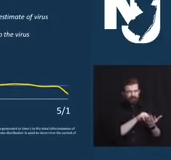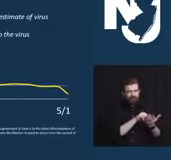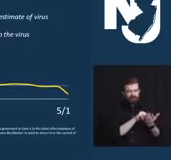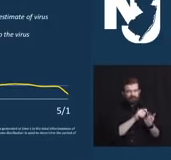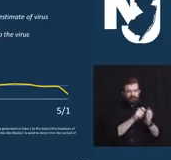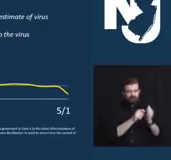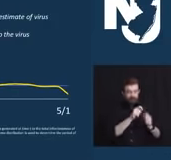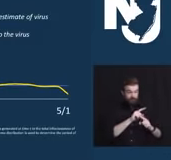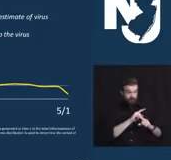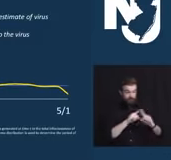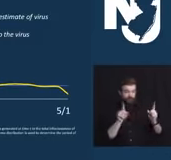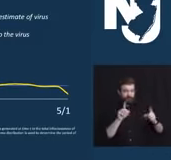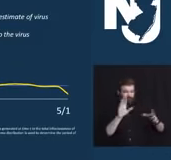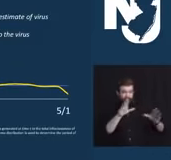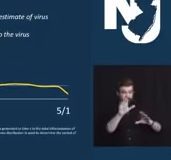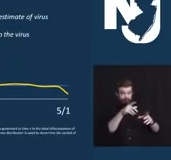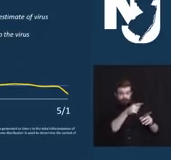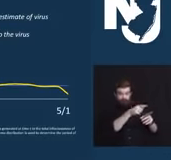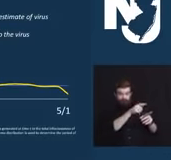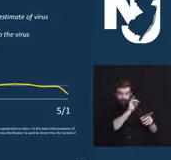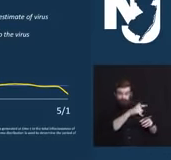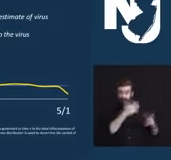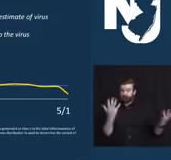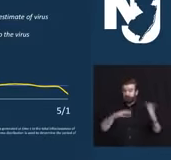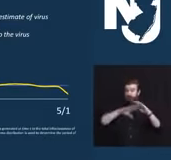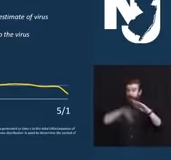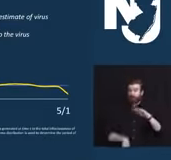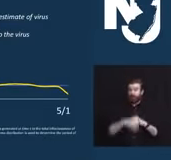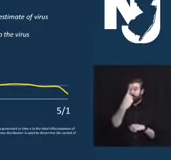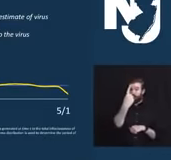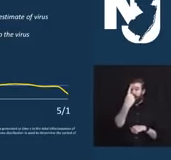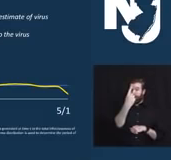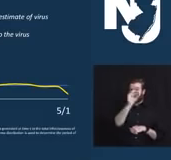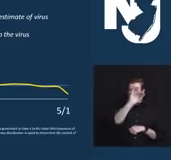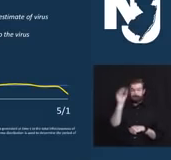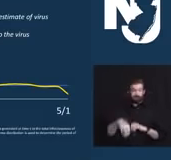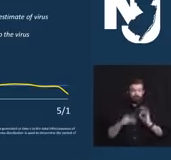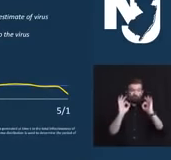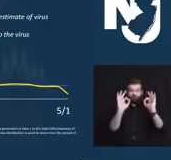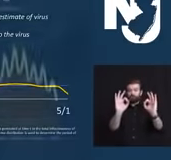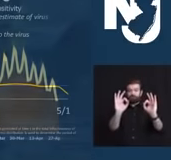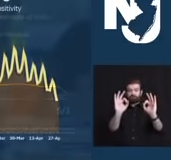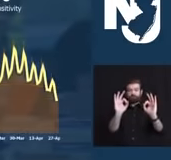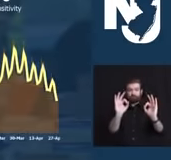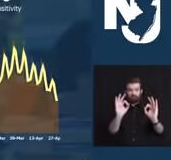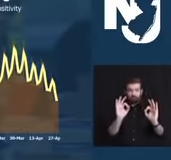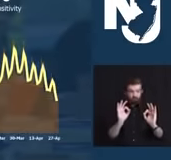measure, meaningfully under 1, and that's a huge deal. The positivity for Thursday's